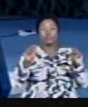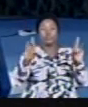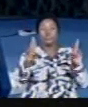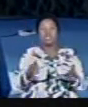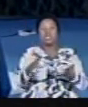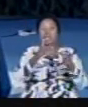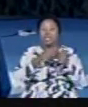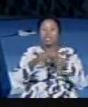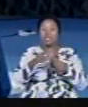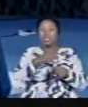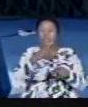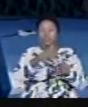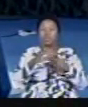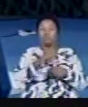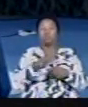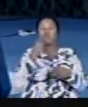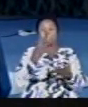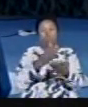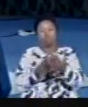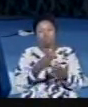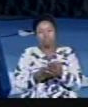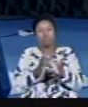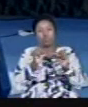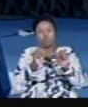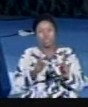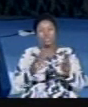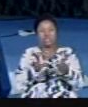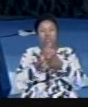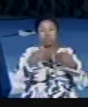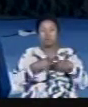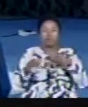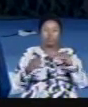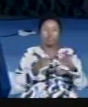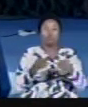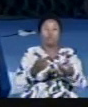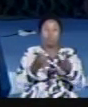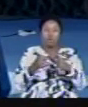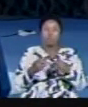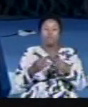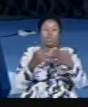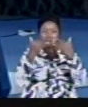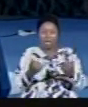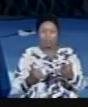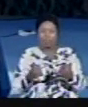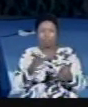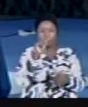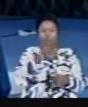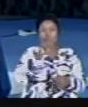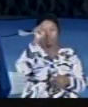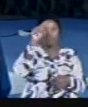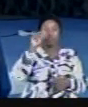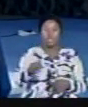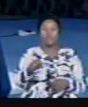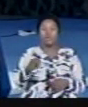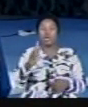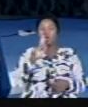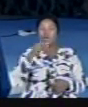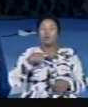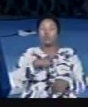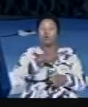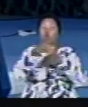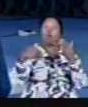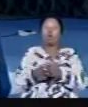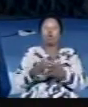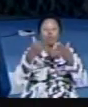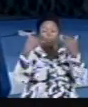done that thou art come. Now, therefore, are we all present here